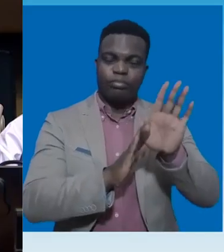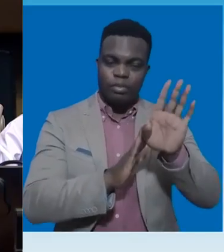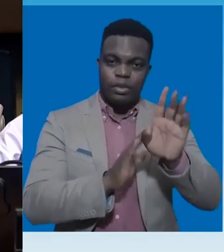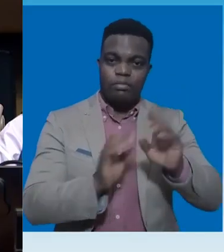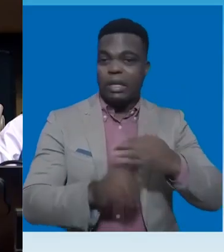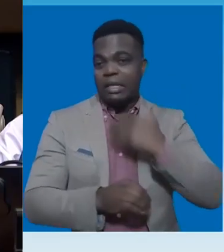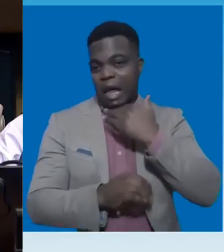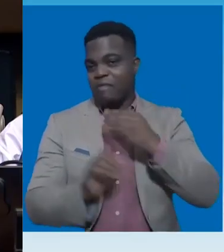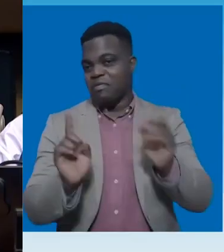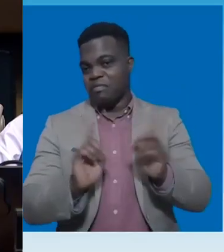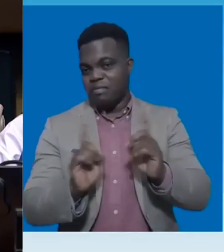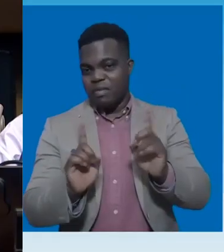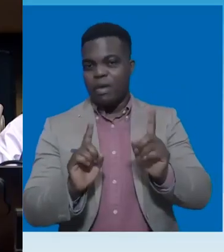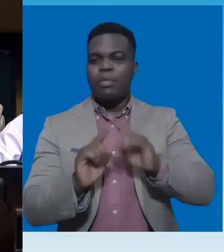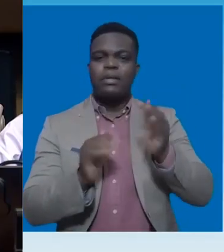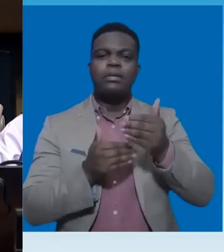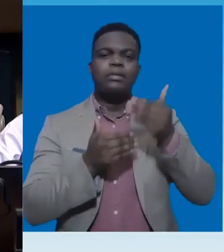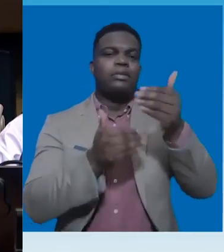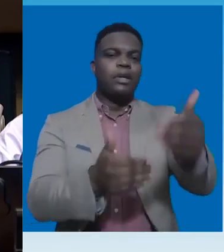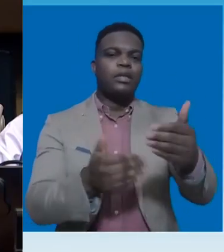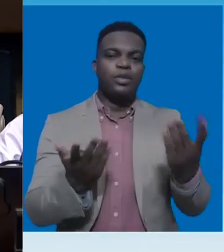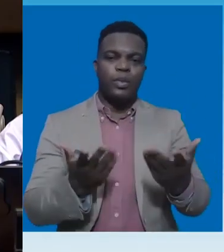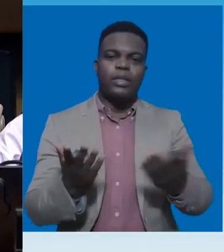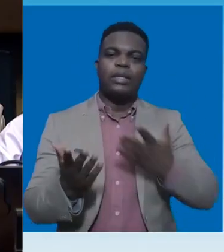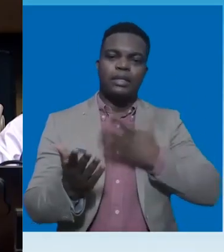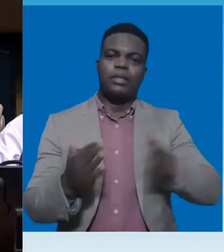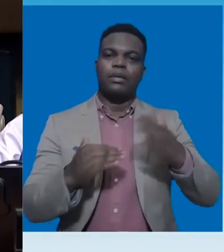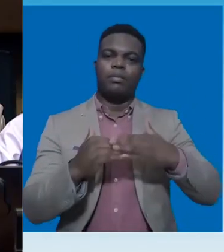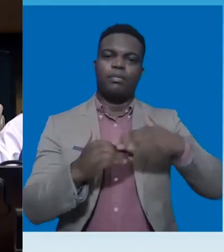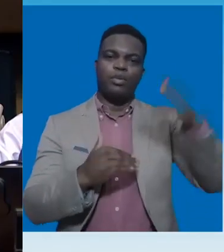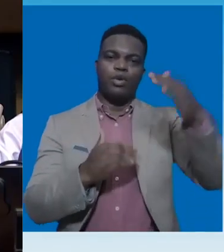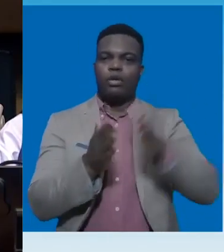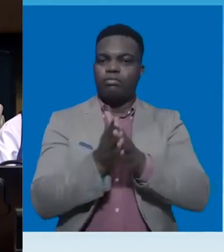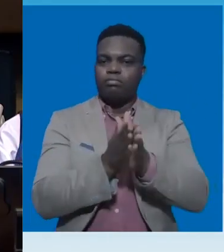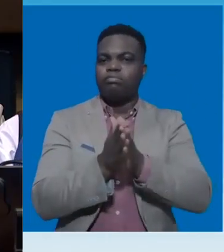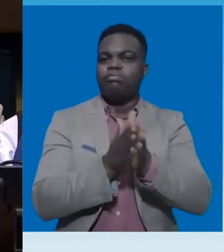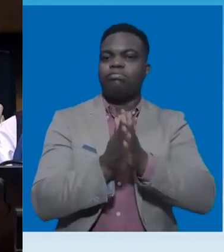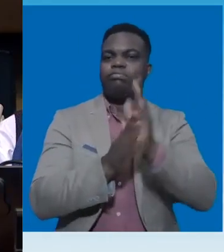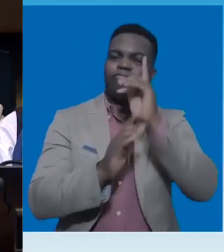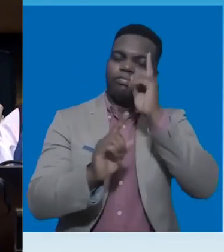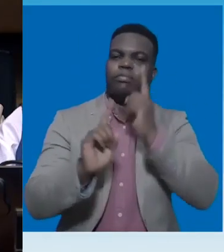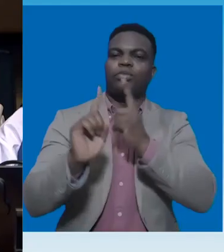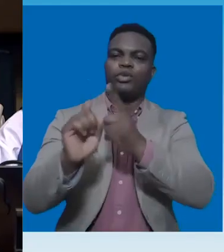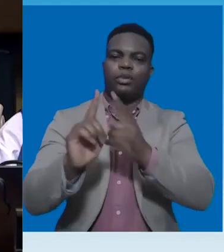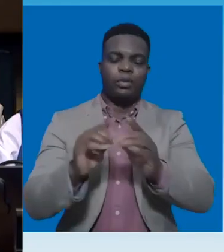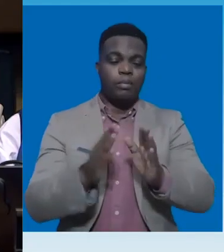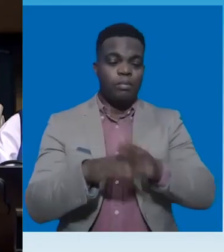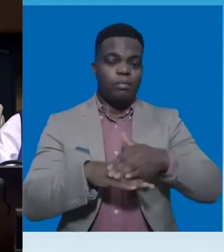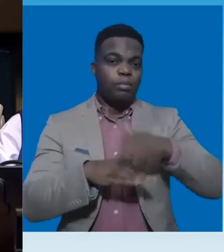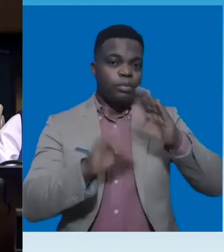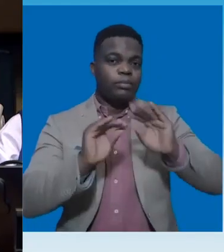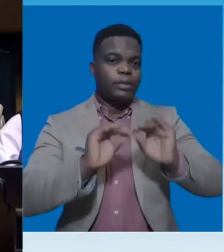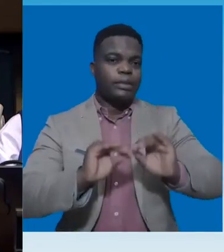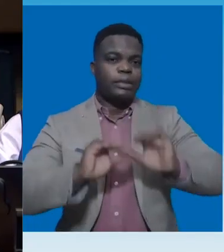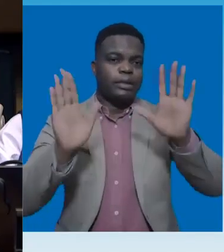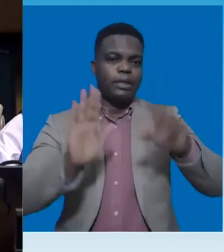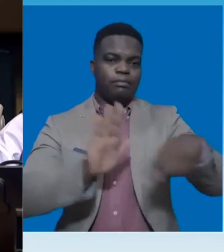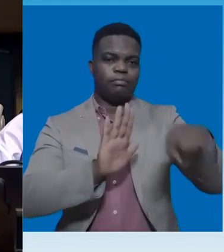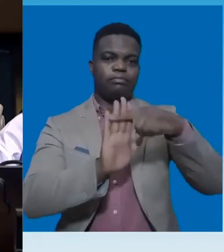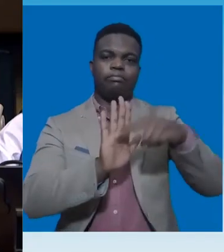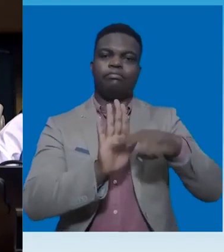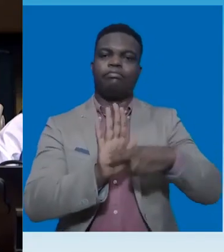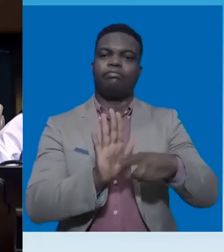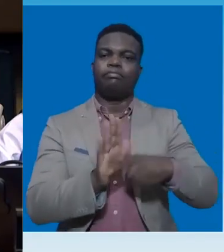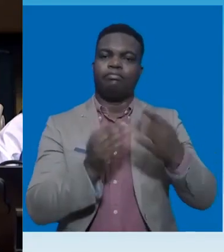ambition, clearer standards, stronger accountability, and a culture